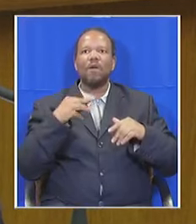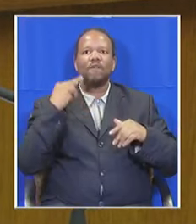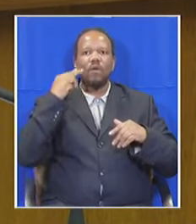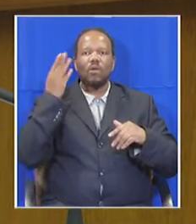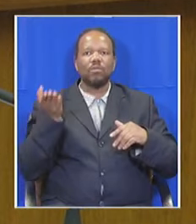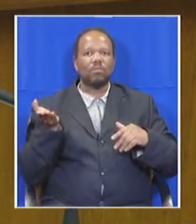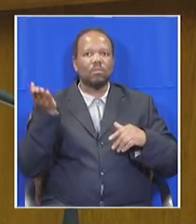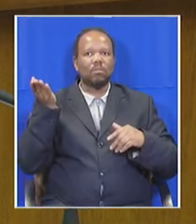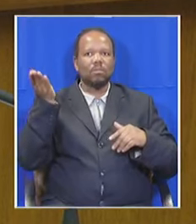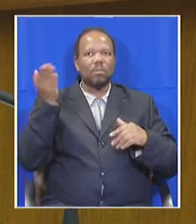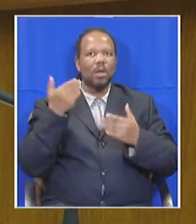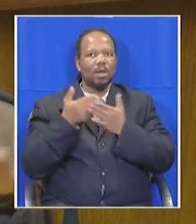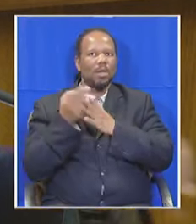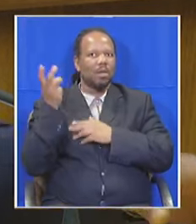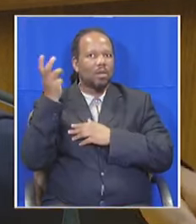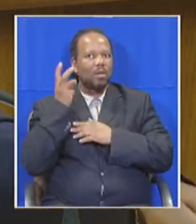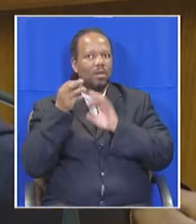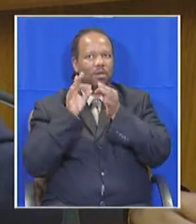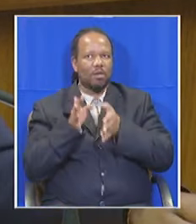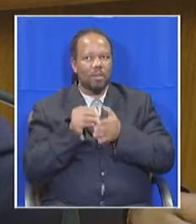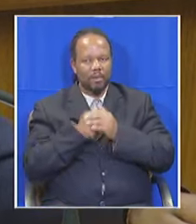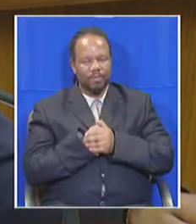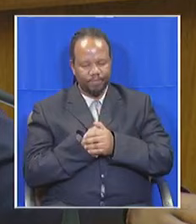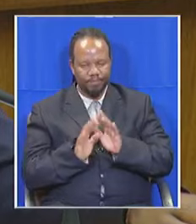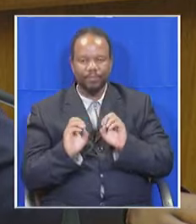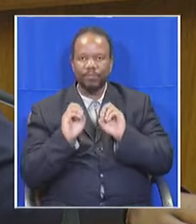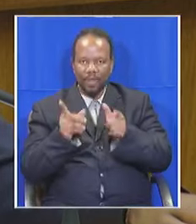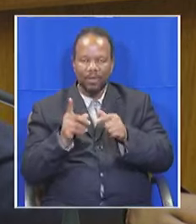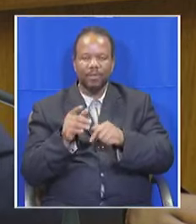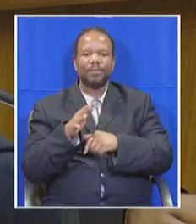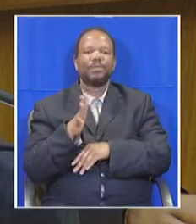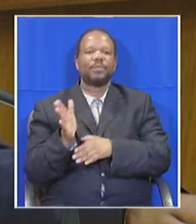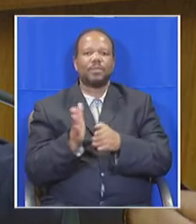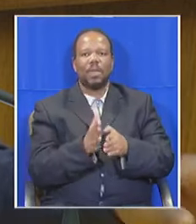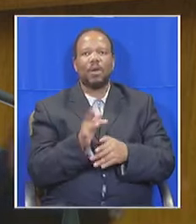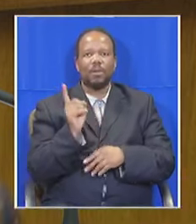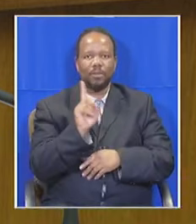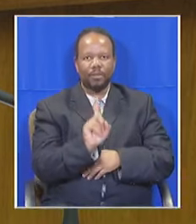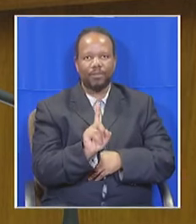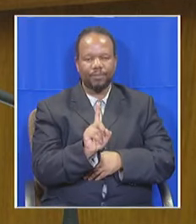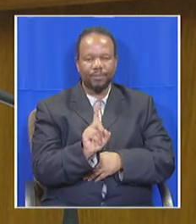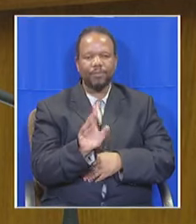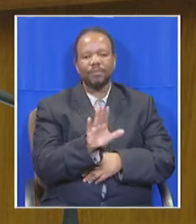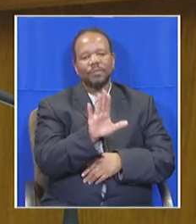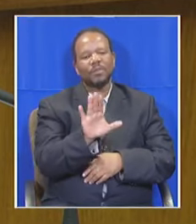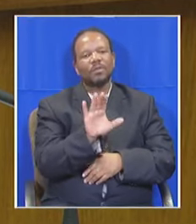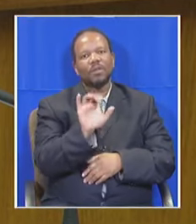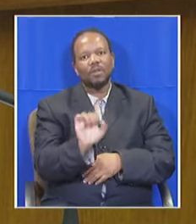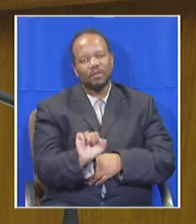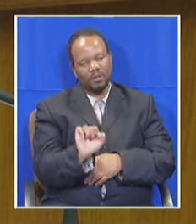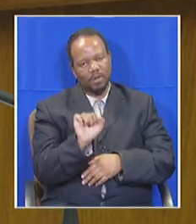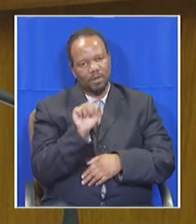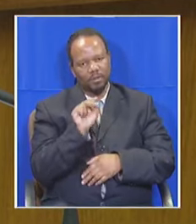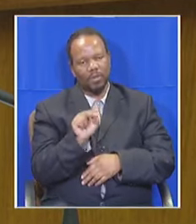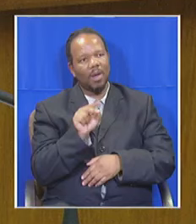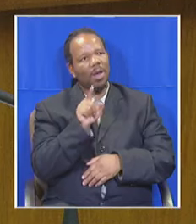100 by Transparency International, which ranks countries according to the perceived level of corruption